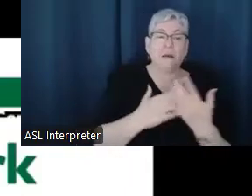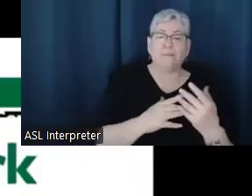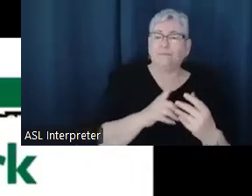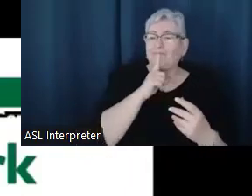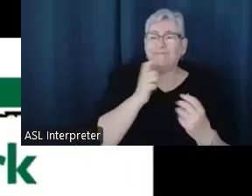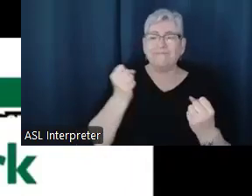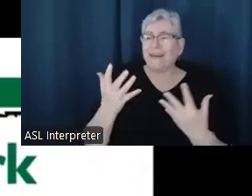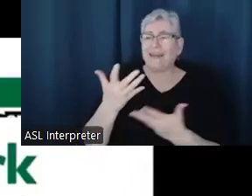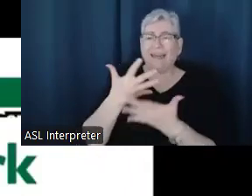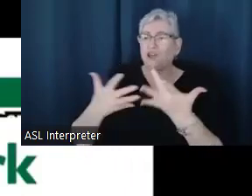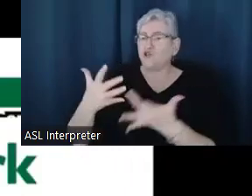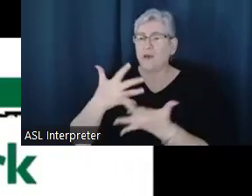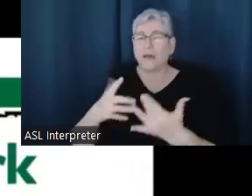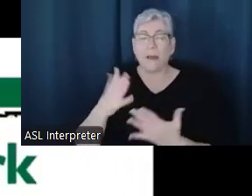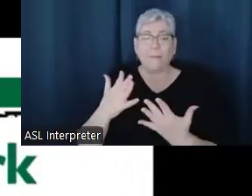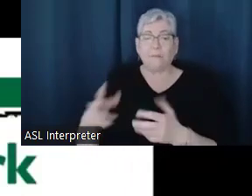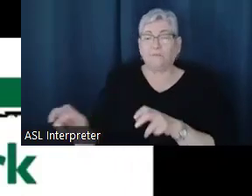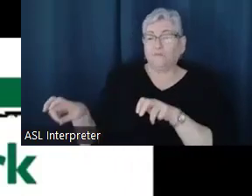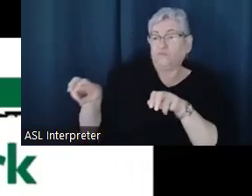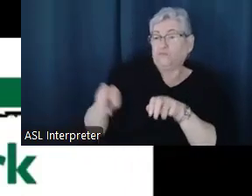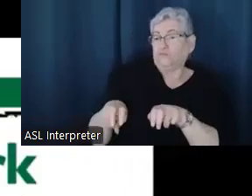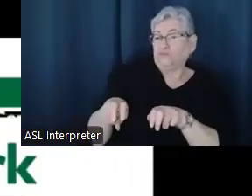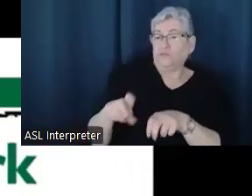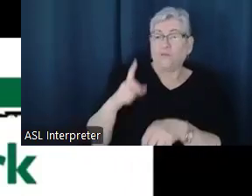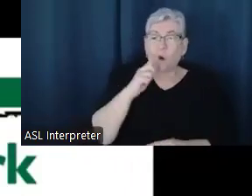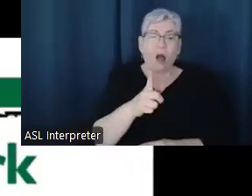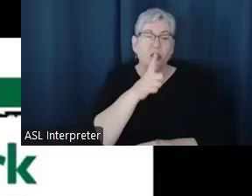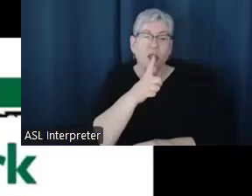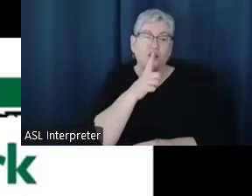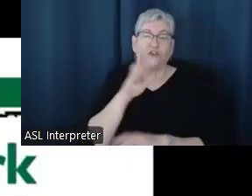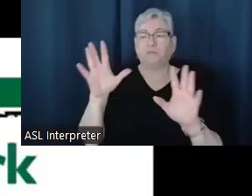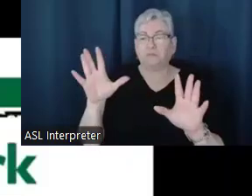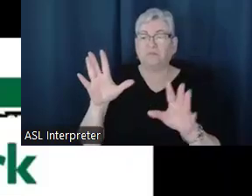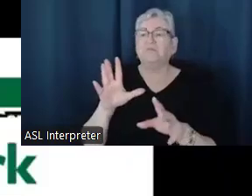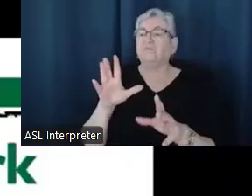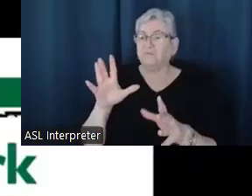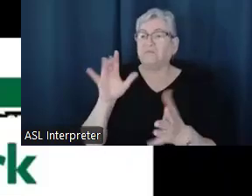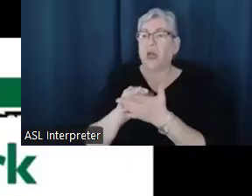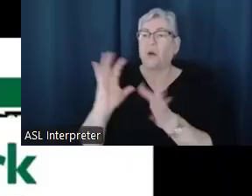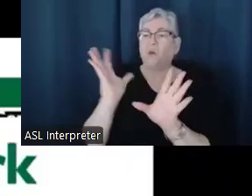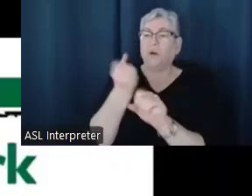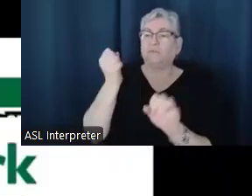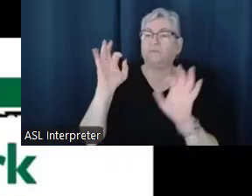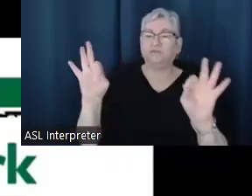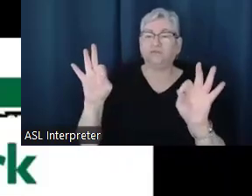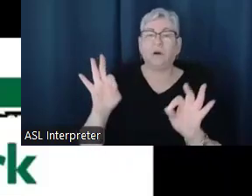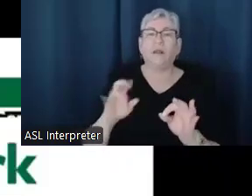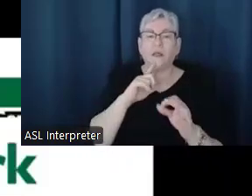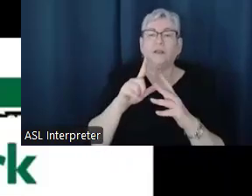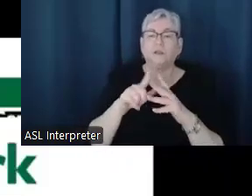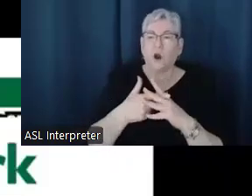even sitting next to somebody at the table for lunch, I'm going to call that as a win. And start slow like that,